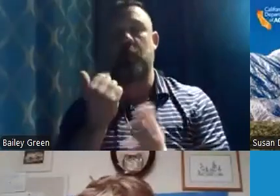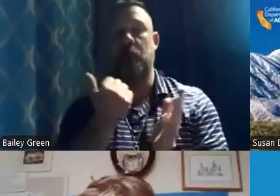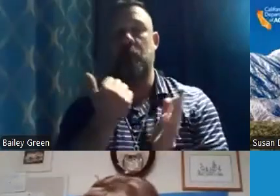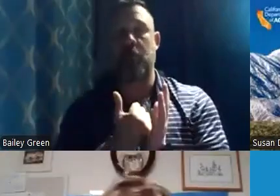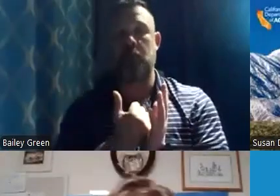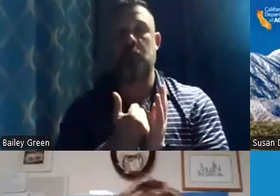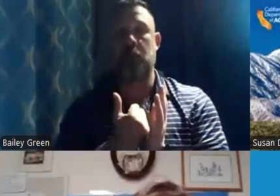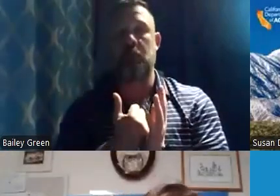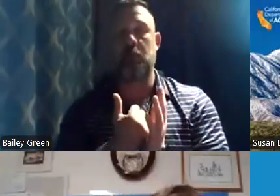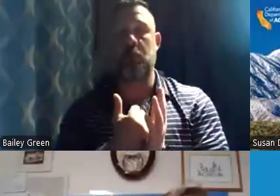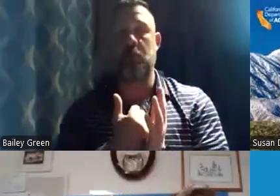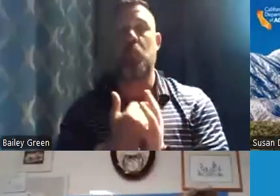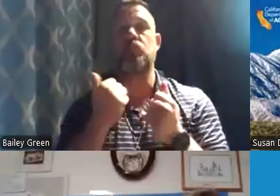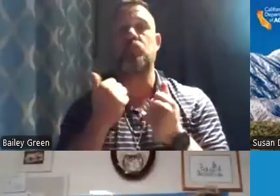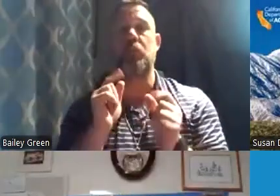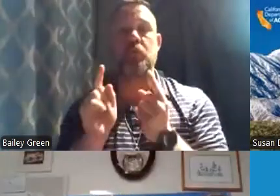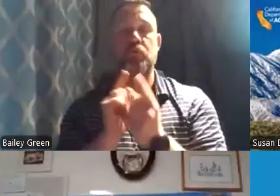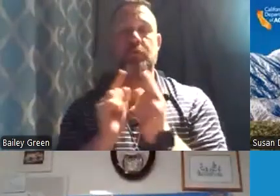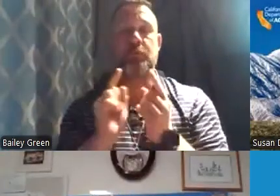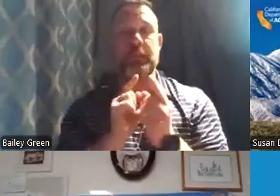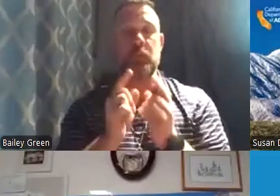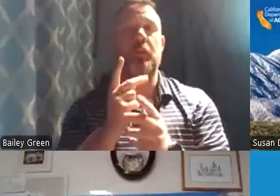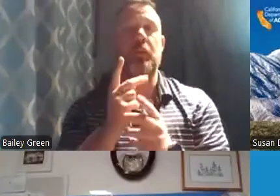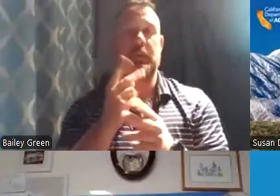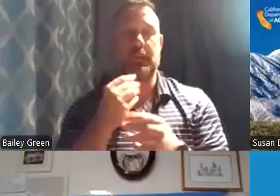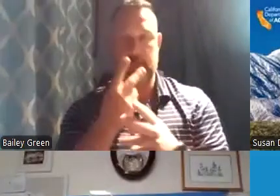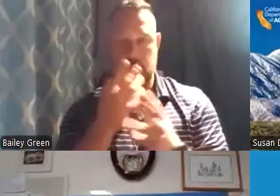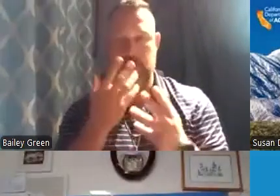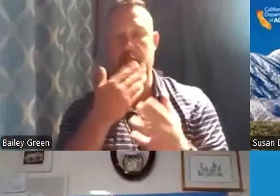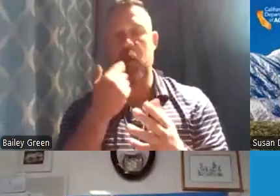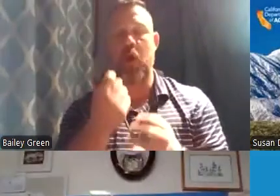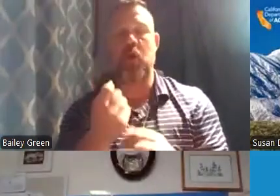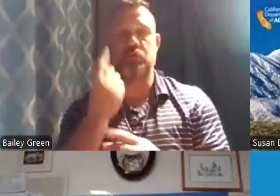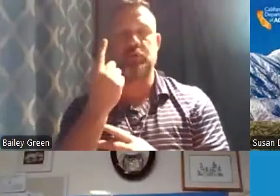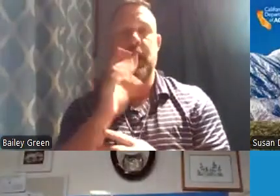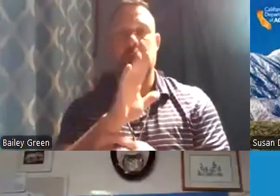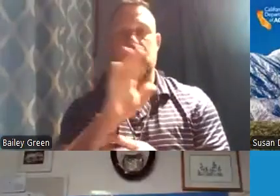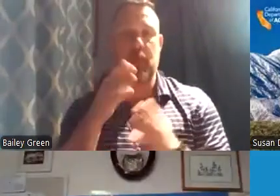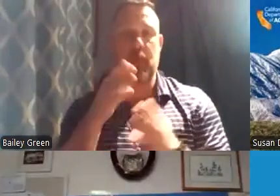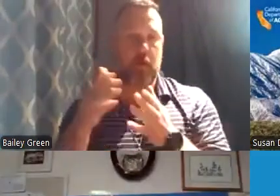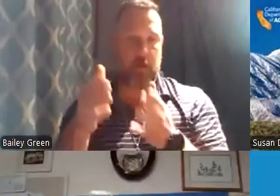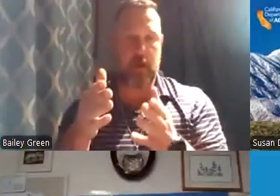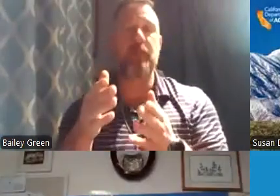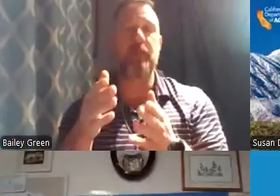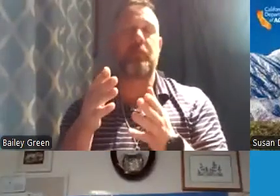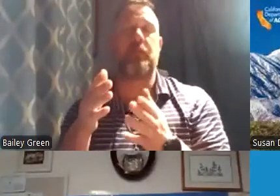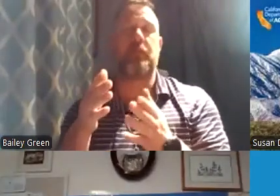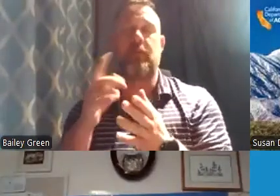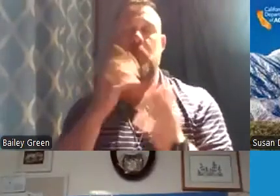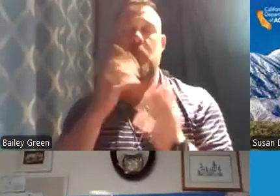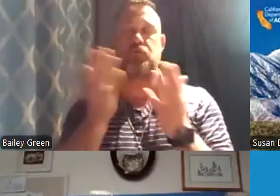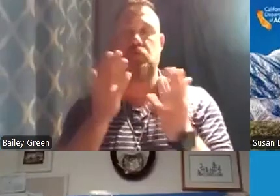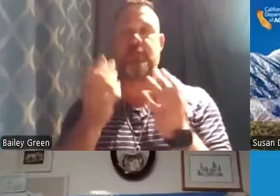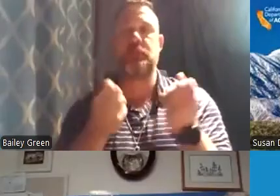really going to be trying to meet with caregivers in the community to better understand their pathways to services